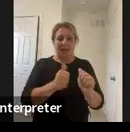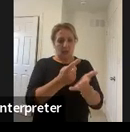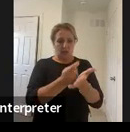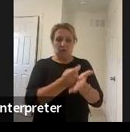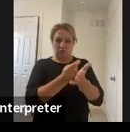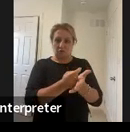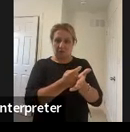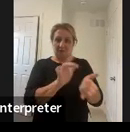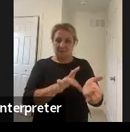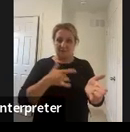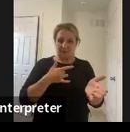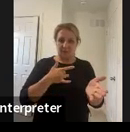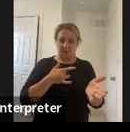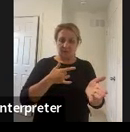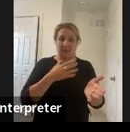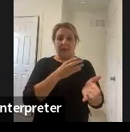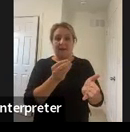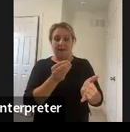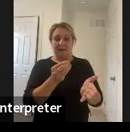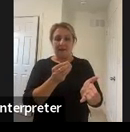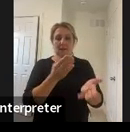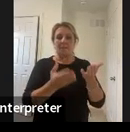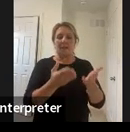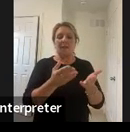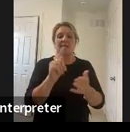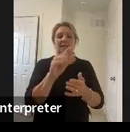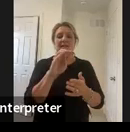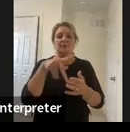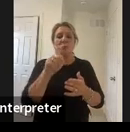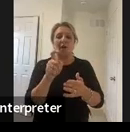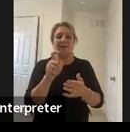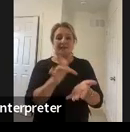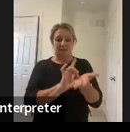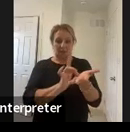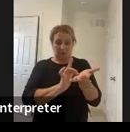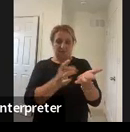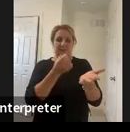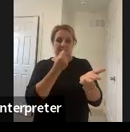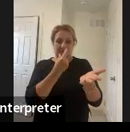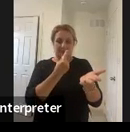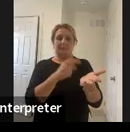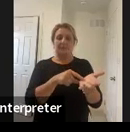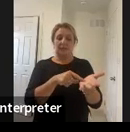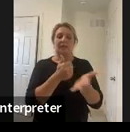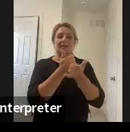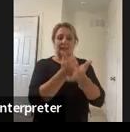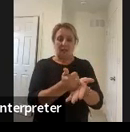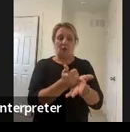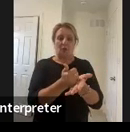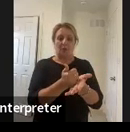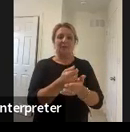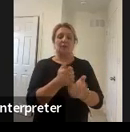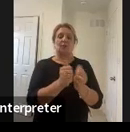symptoms, and even look into getting TPOXX, which is the drug approved to treat smallpox, but is thought to help with severe cases